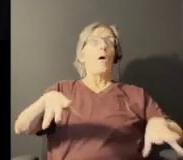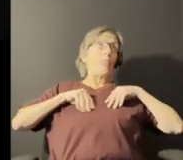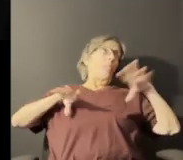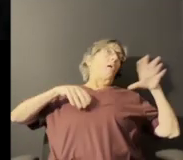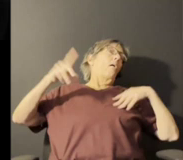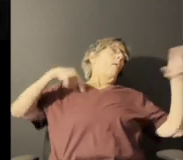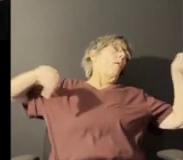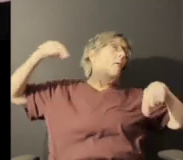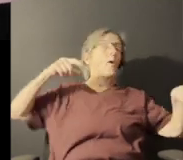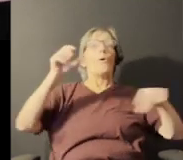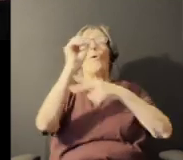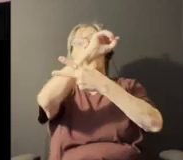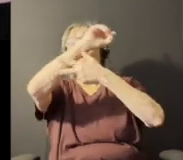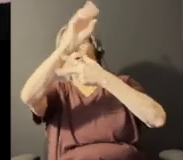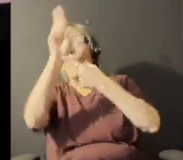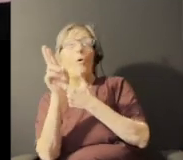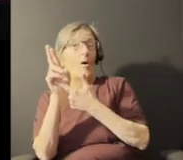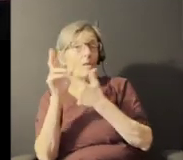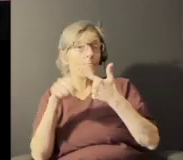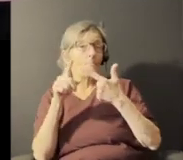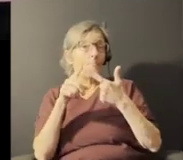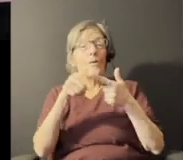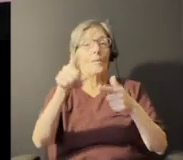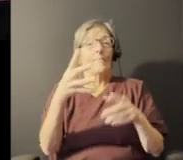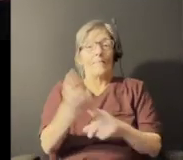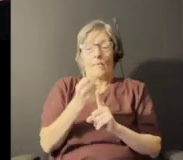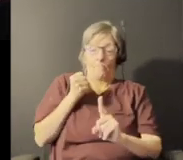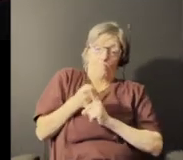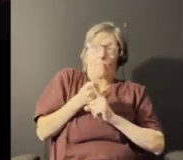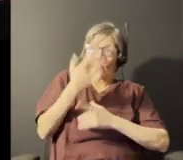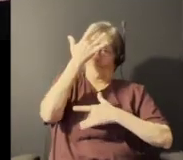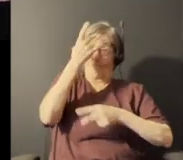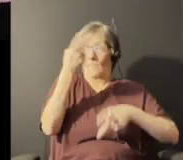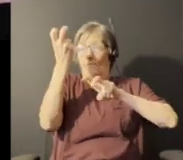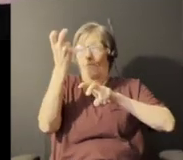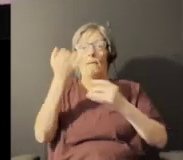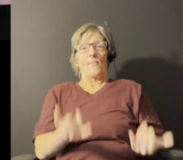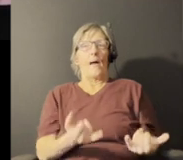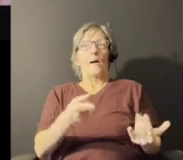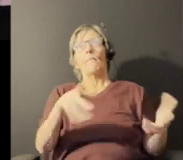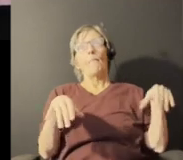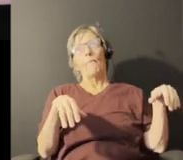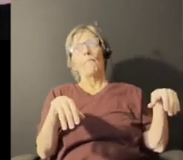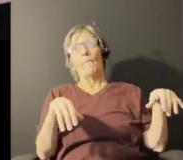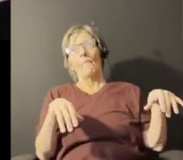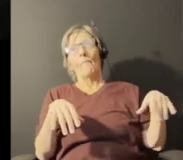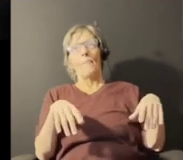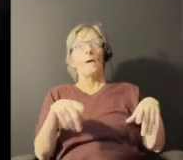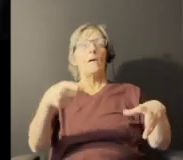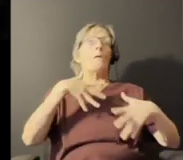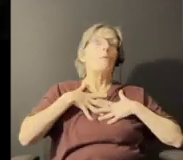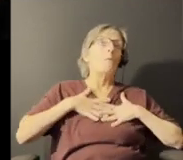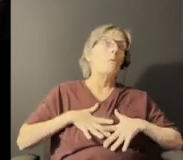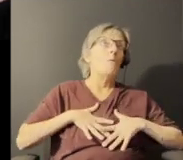on yourself, or you got this illness and now you're this, you